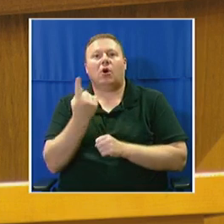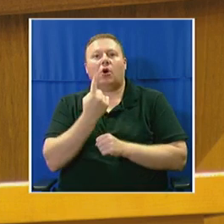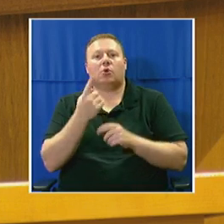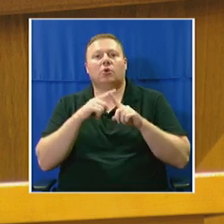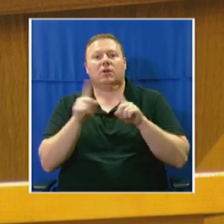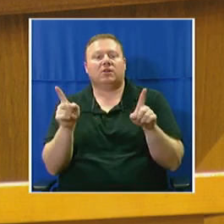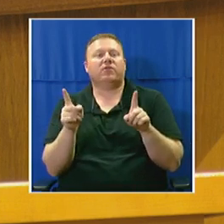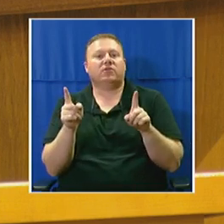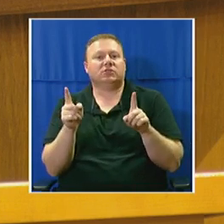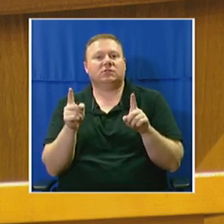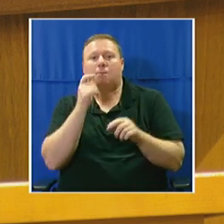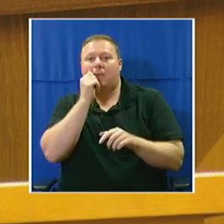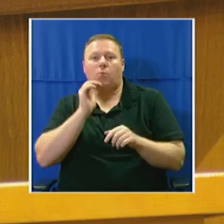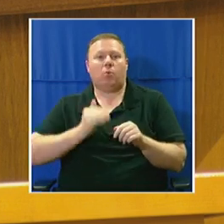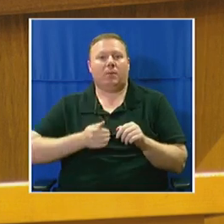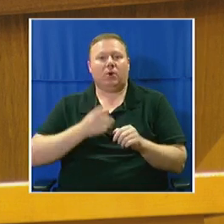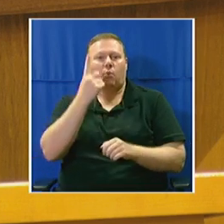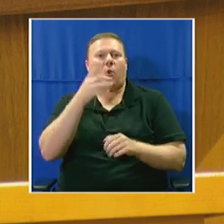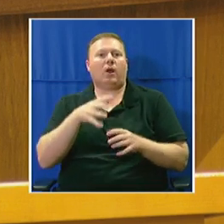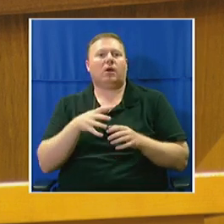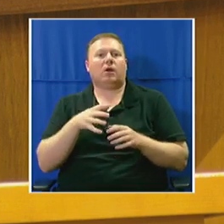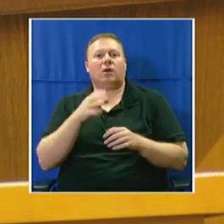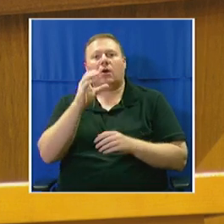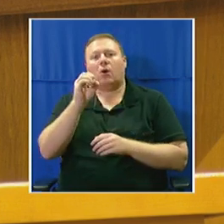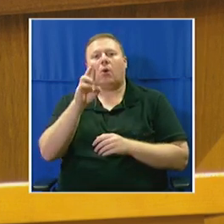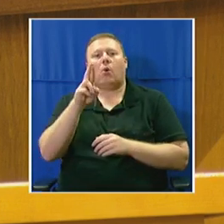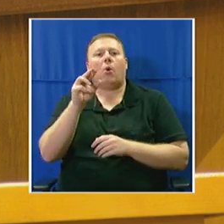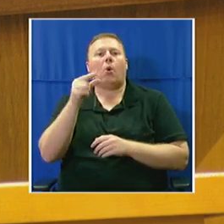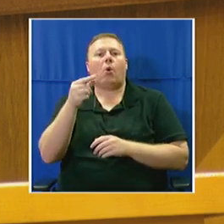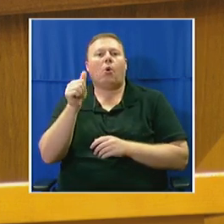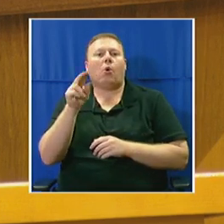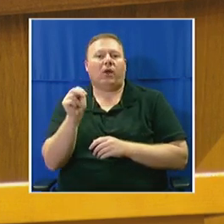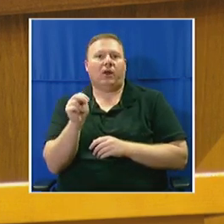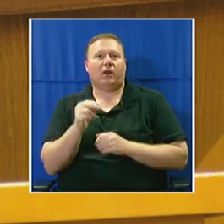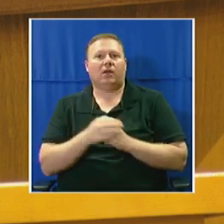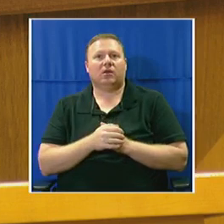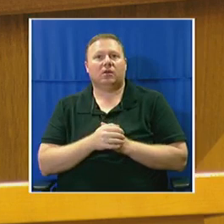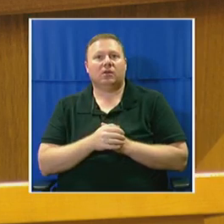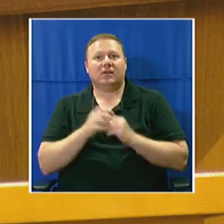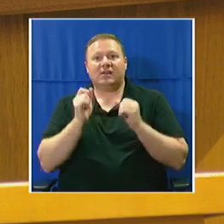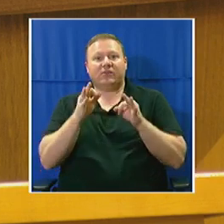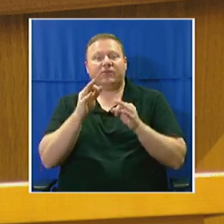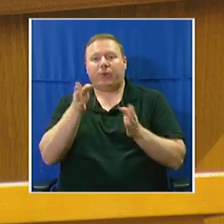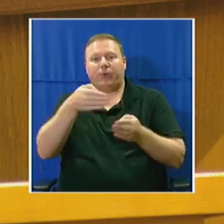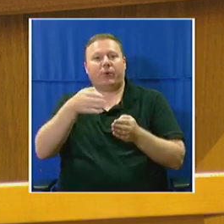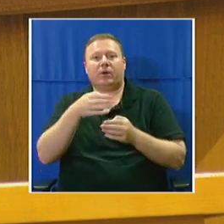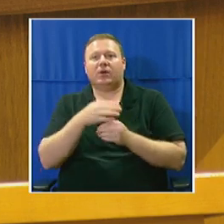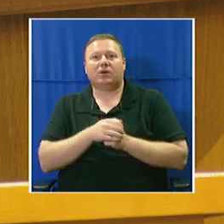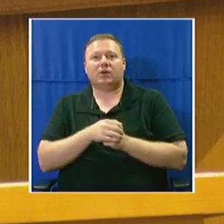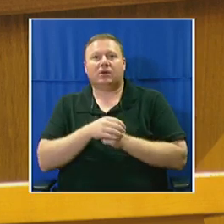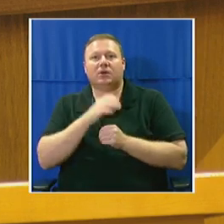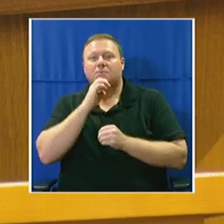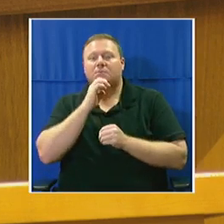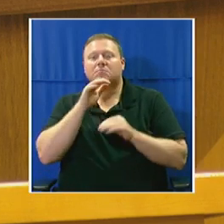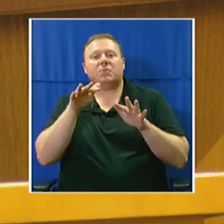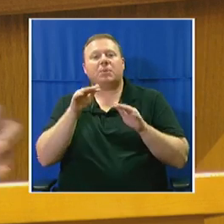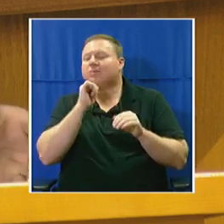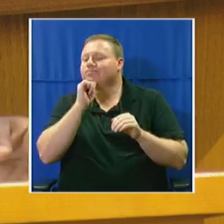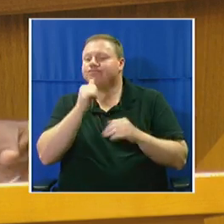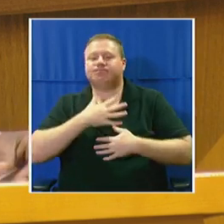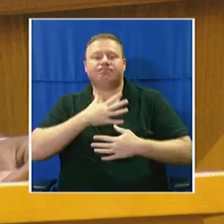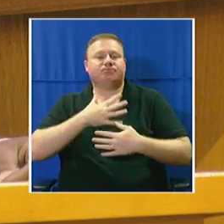are the same and must therefore enjoy the same access to all that which is positive the